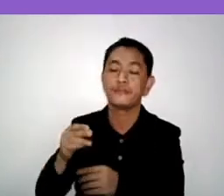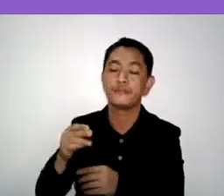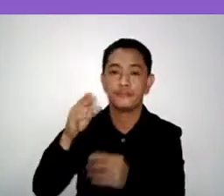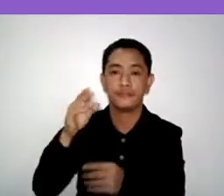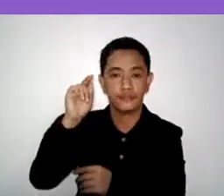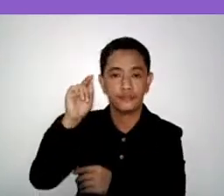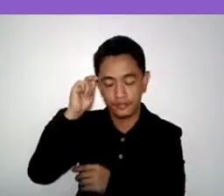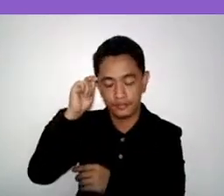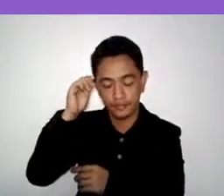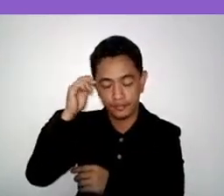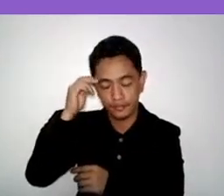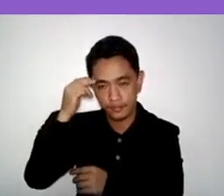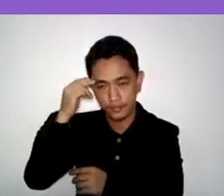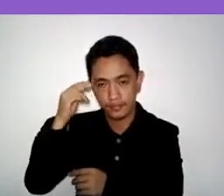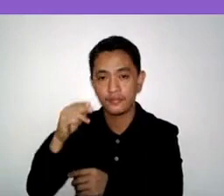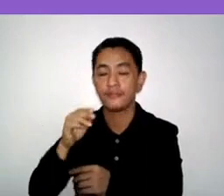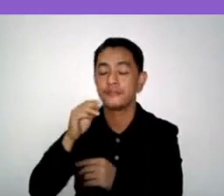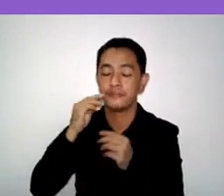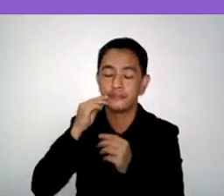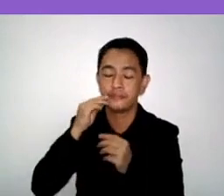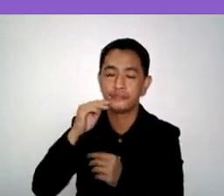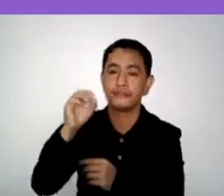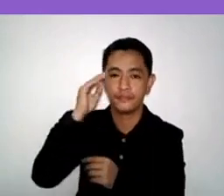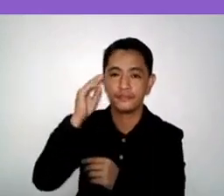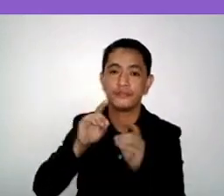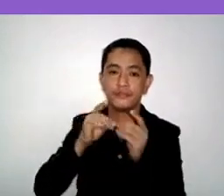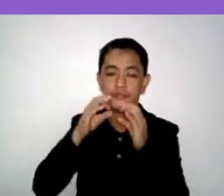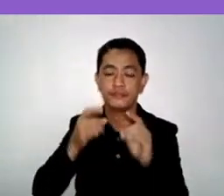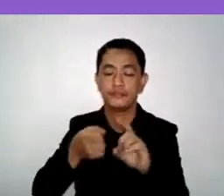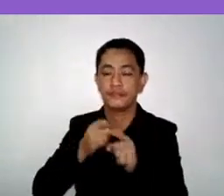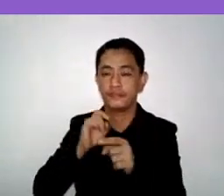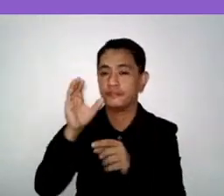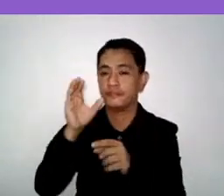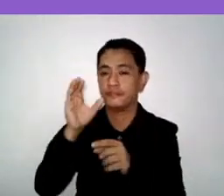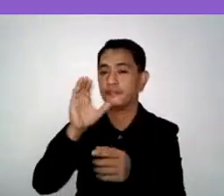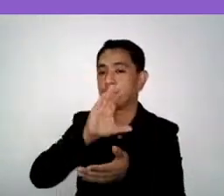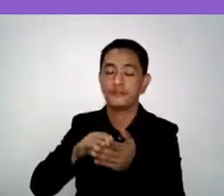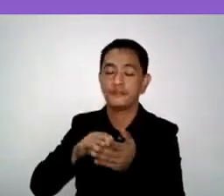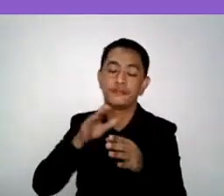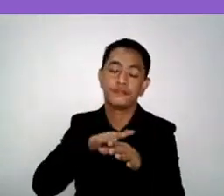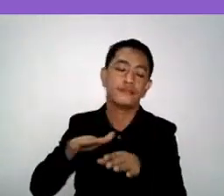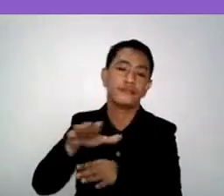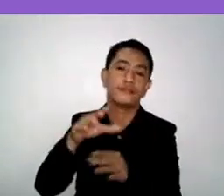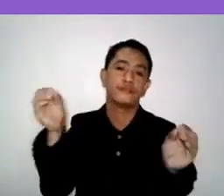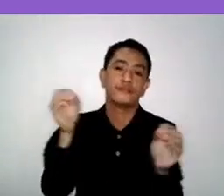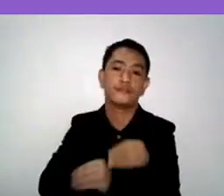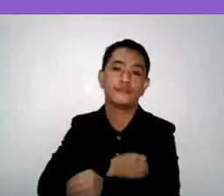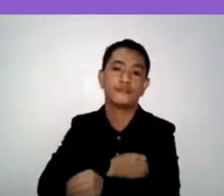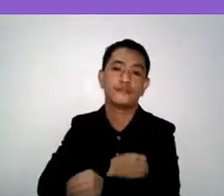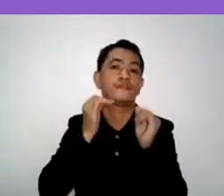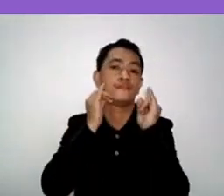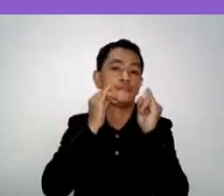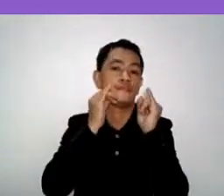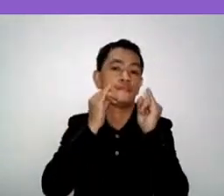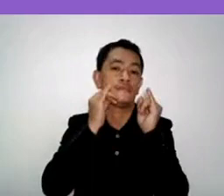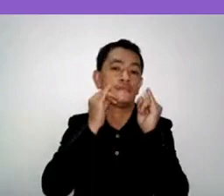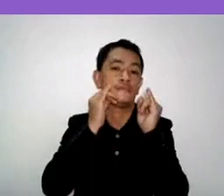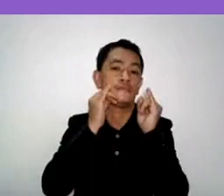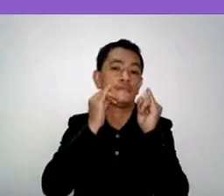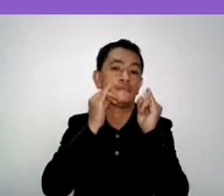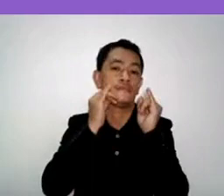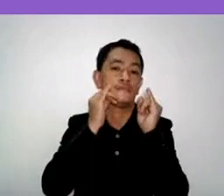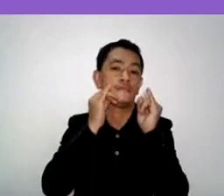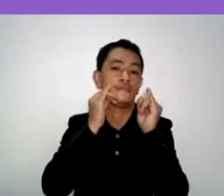Lahan, our resource persons, Teacher Mackie, Teacher Hazel, and Ms. Imelda, and to DepEd officials